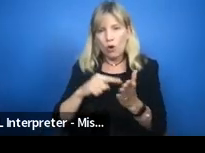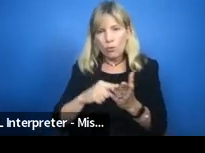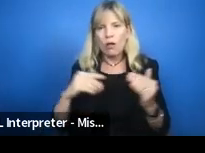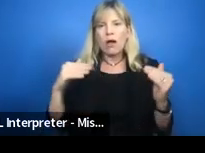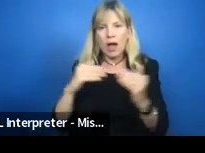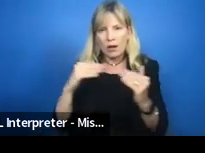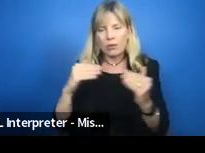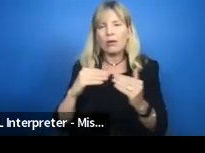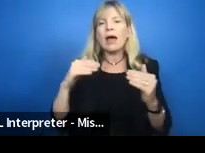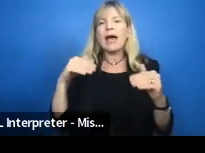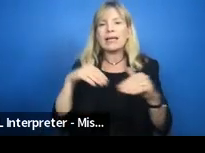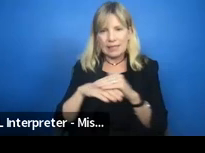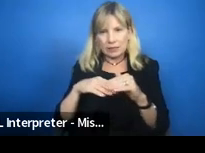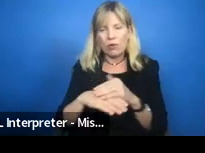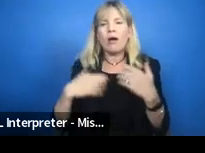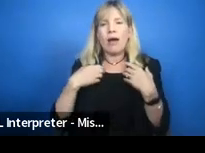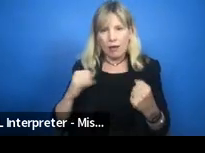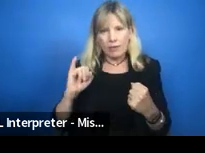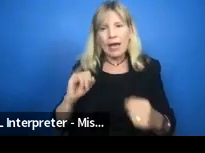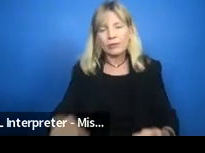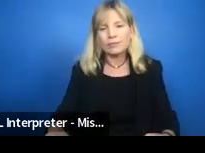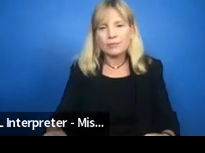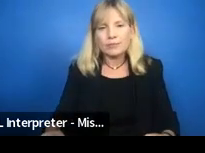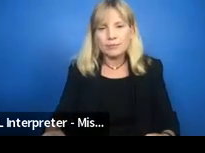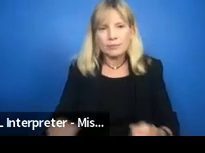and accessible healthcare.